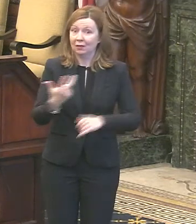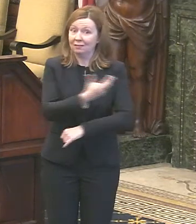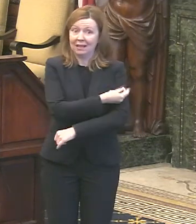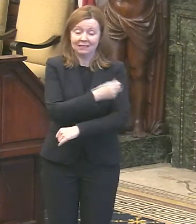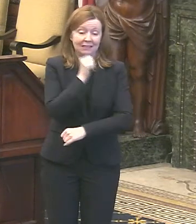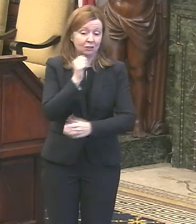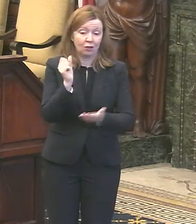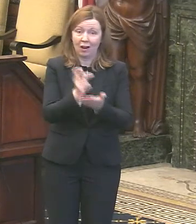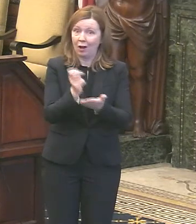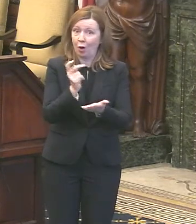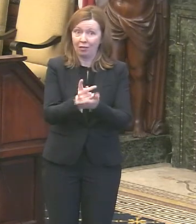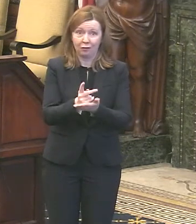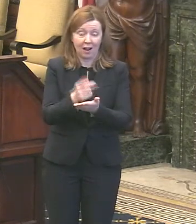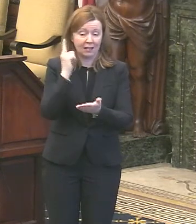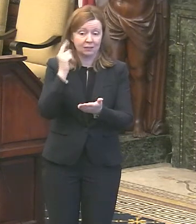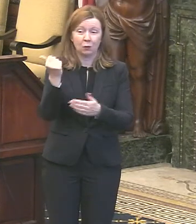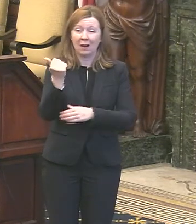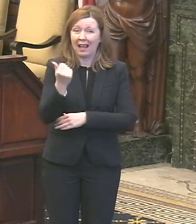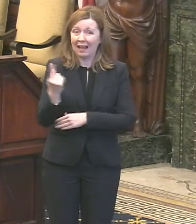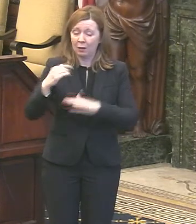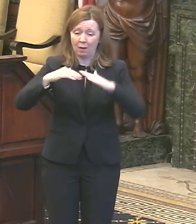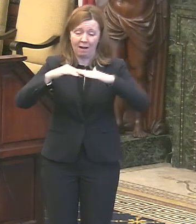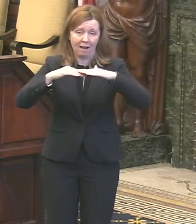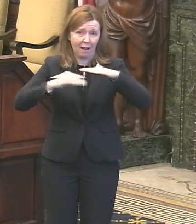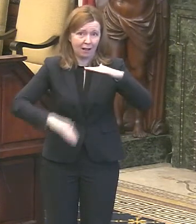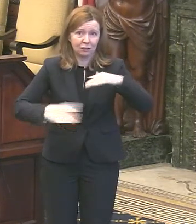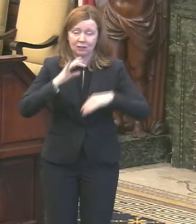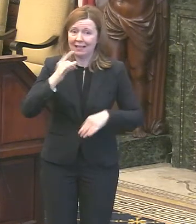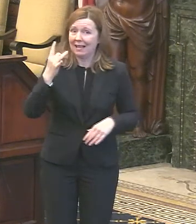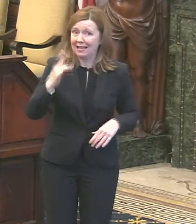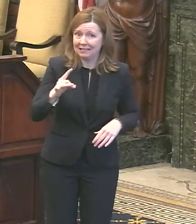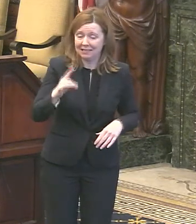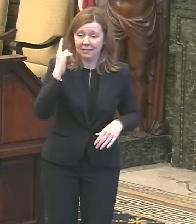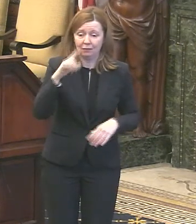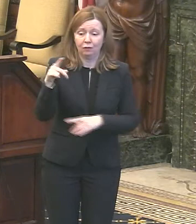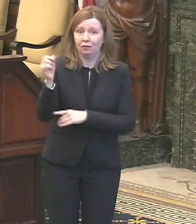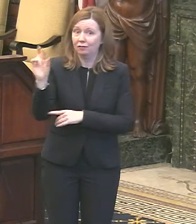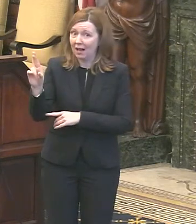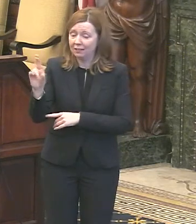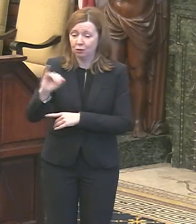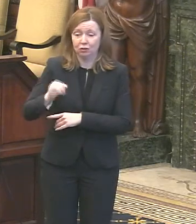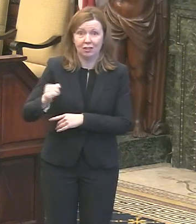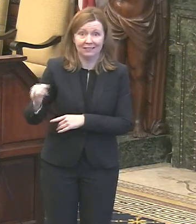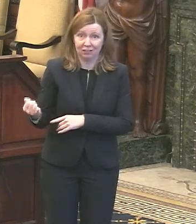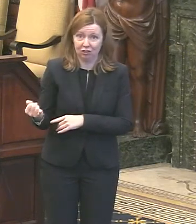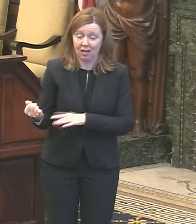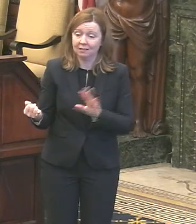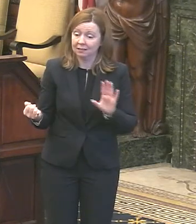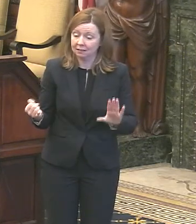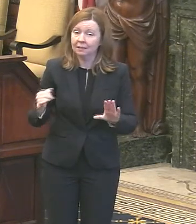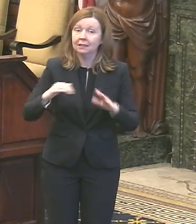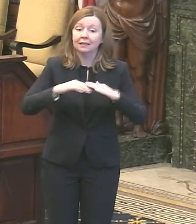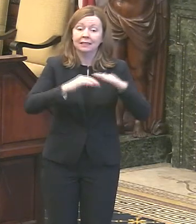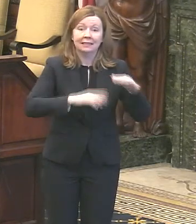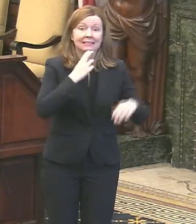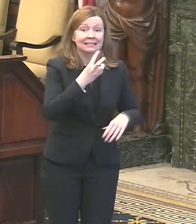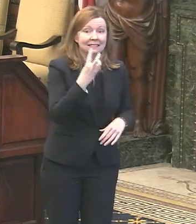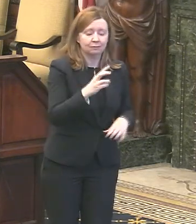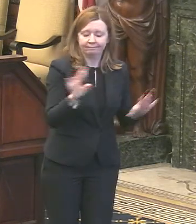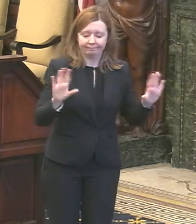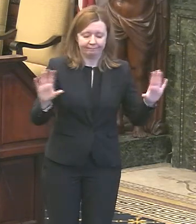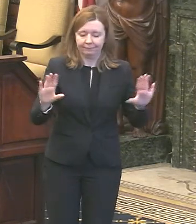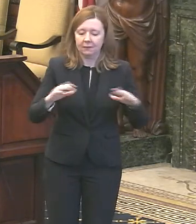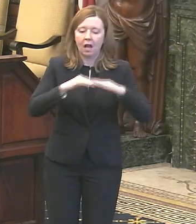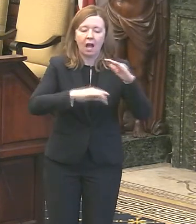not authorized for anybody under the age of 18 for Pfizer or Johnson & Johnson, or under the age of 16